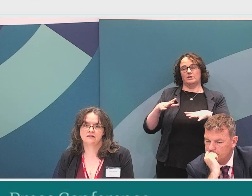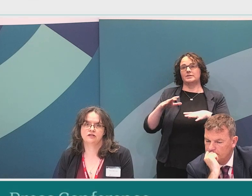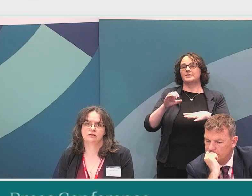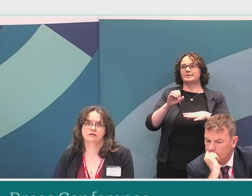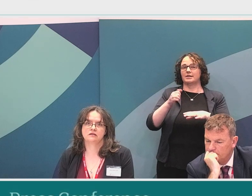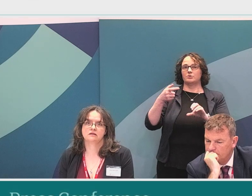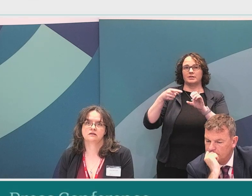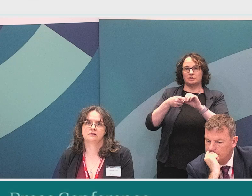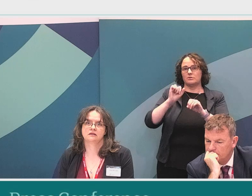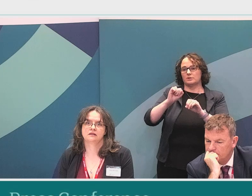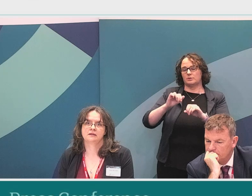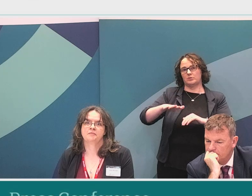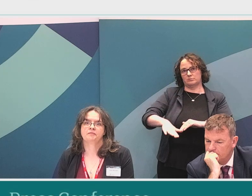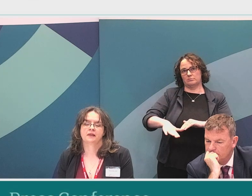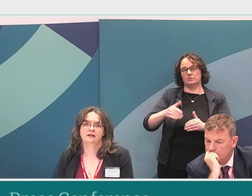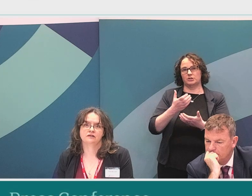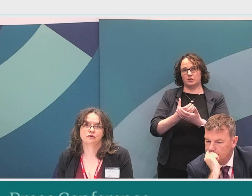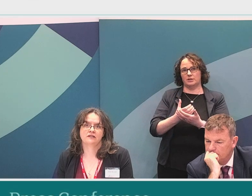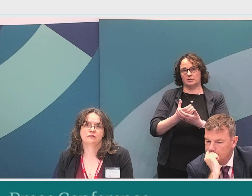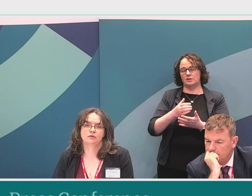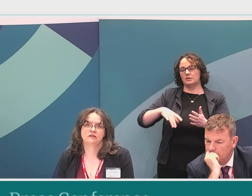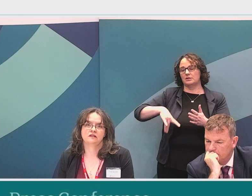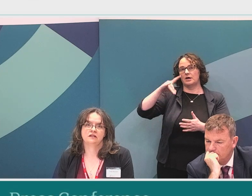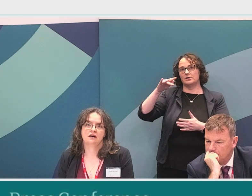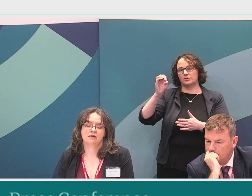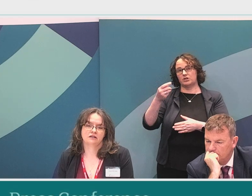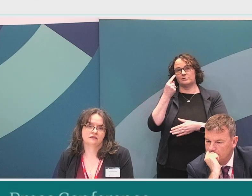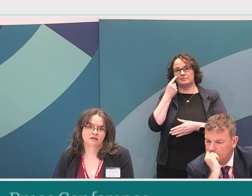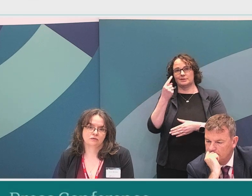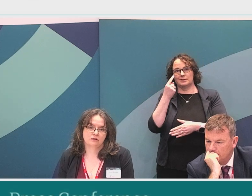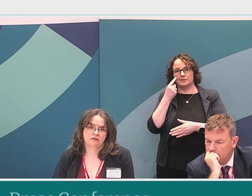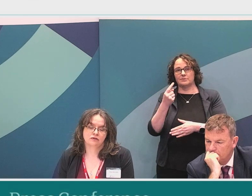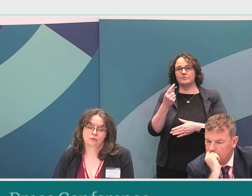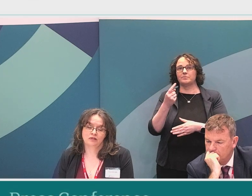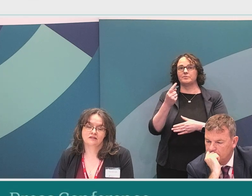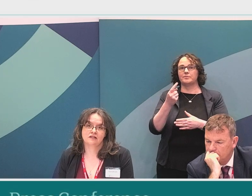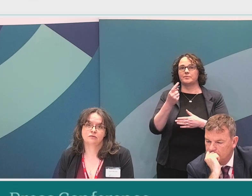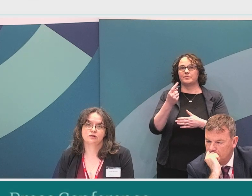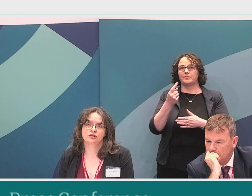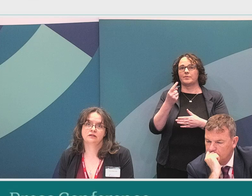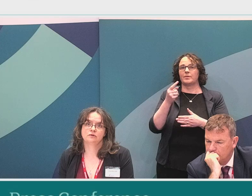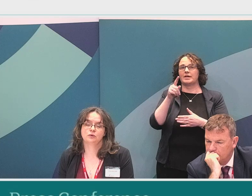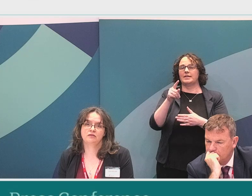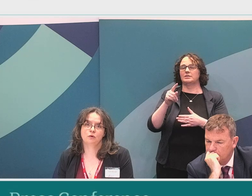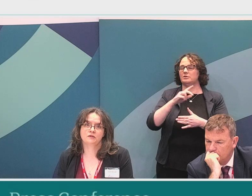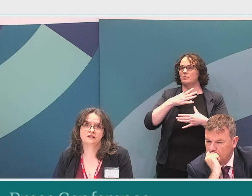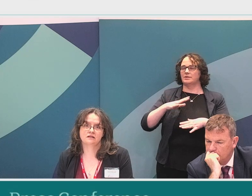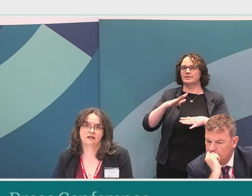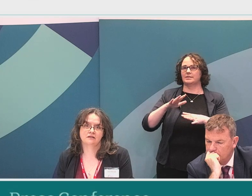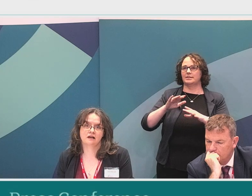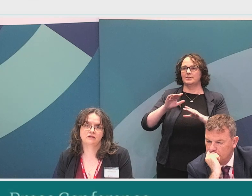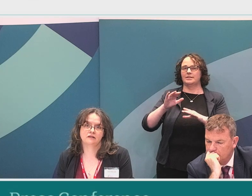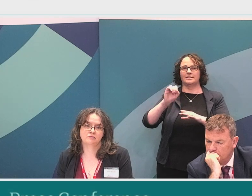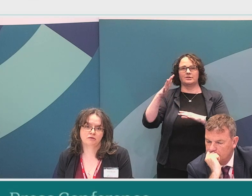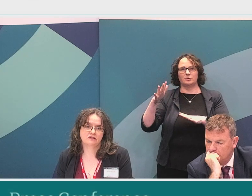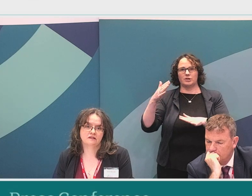as a child. Highest rates you can see are in unwanted sexual touching, with 24% of adults